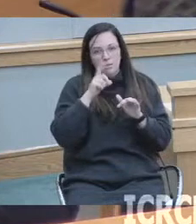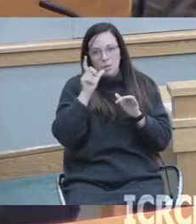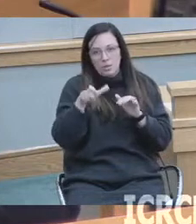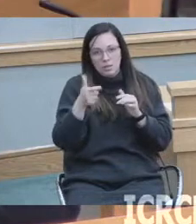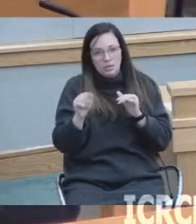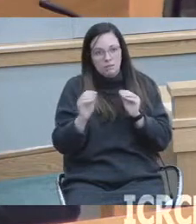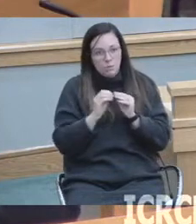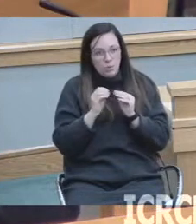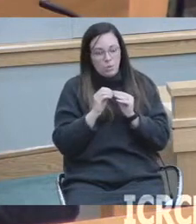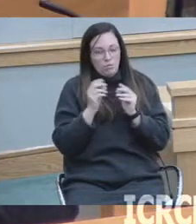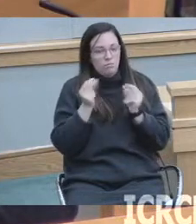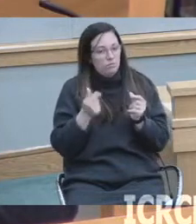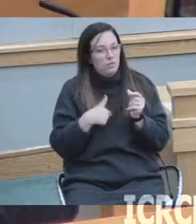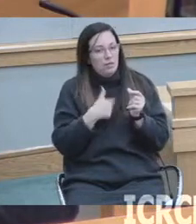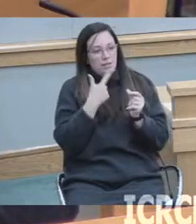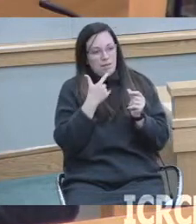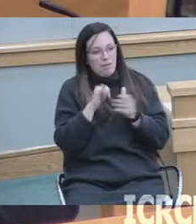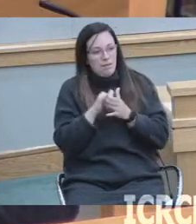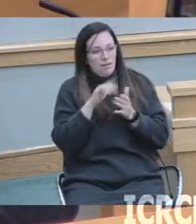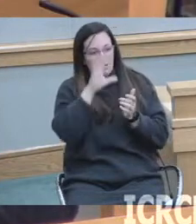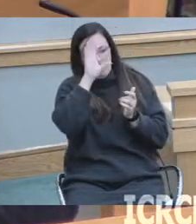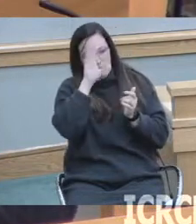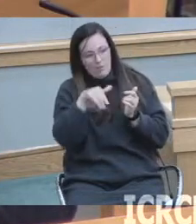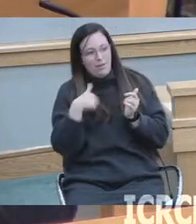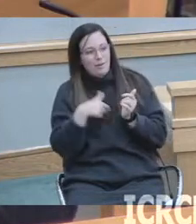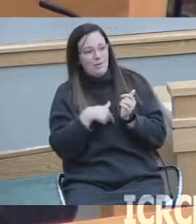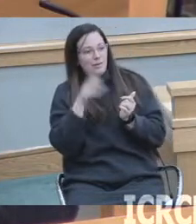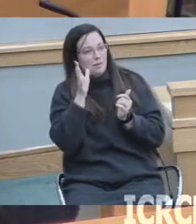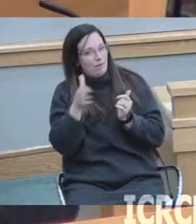As soon as I say that, I know we will have snow.